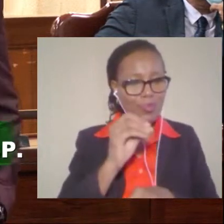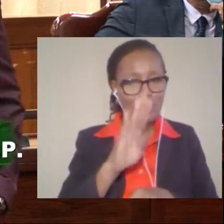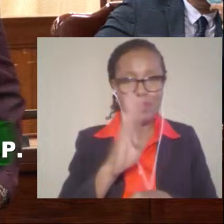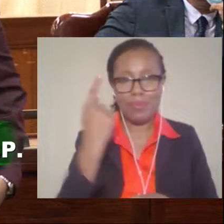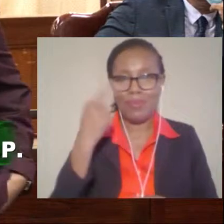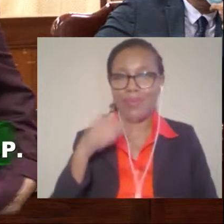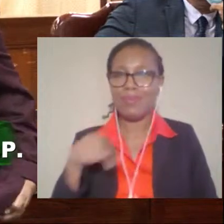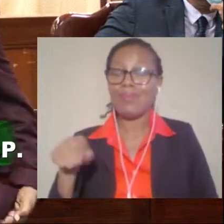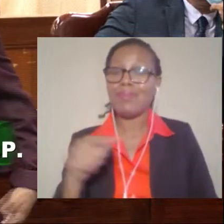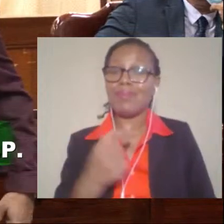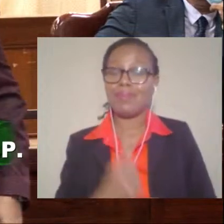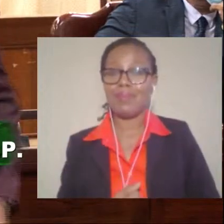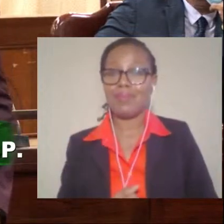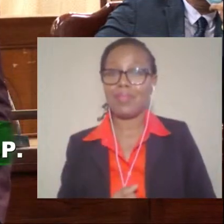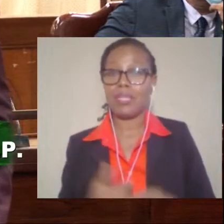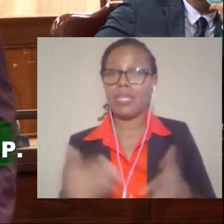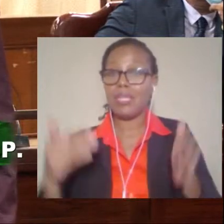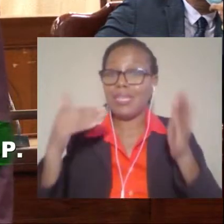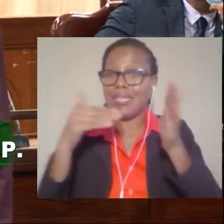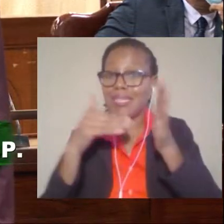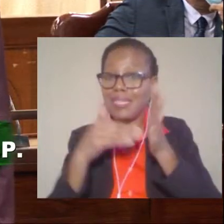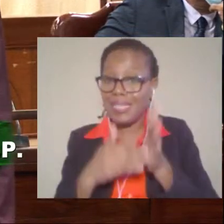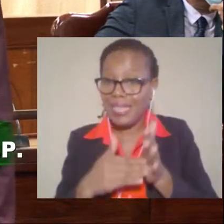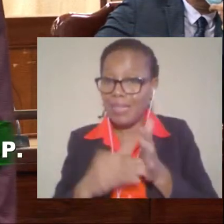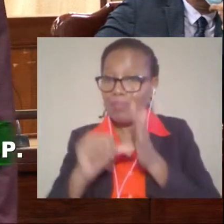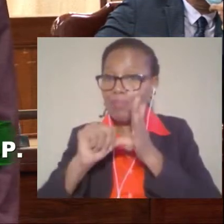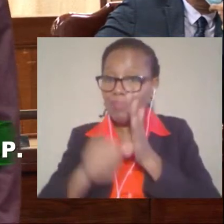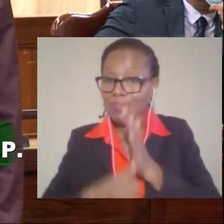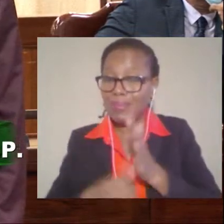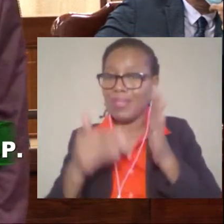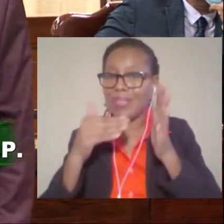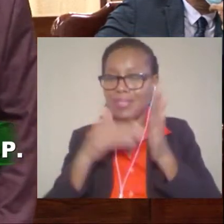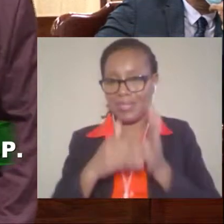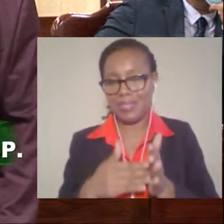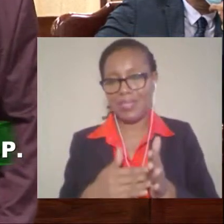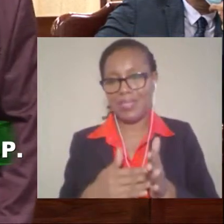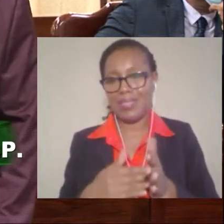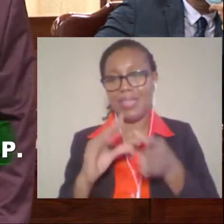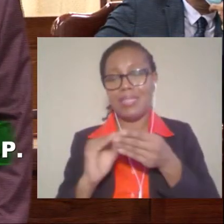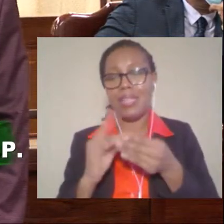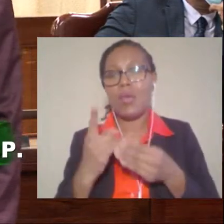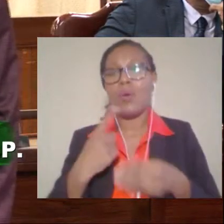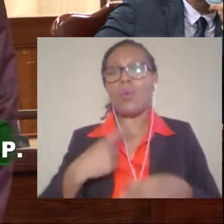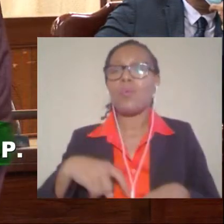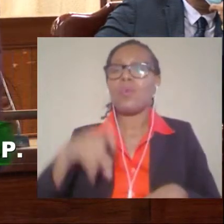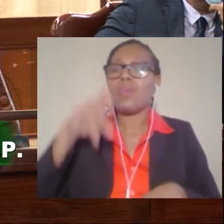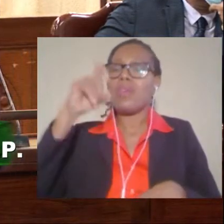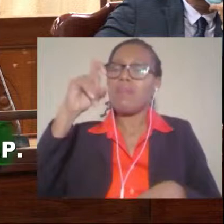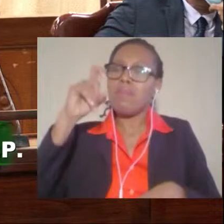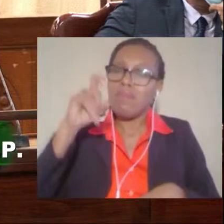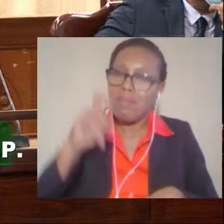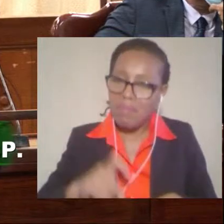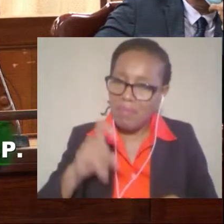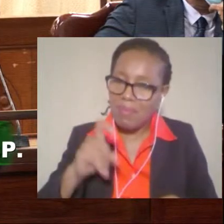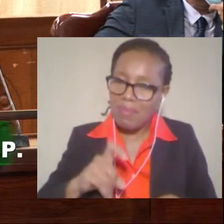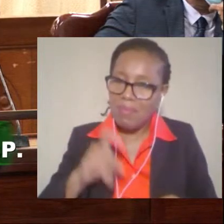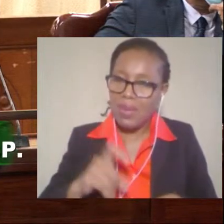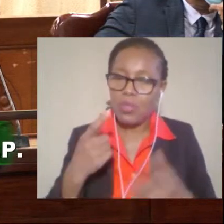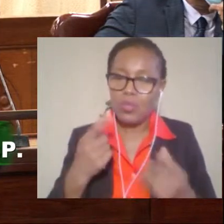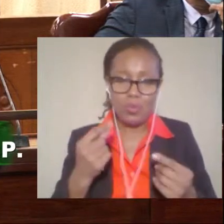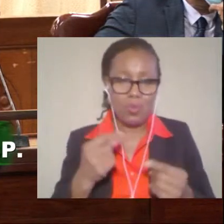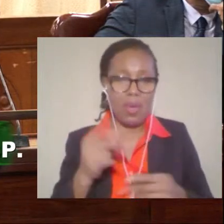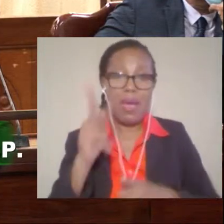we need to do a better job in matching the produced labor skills in